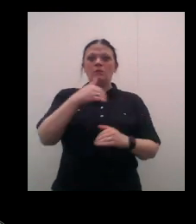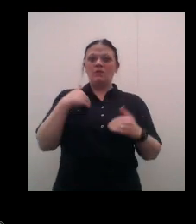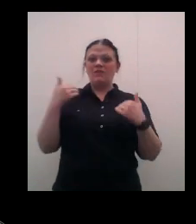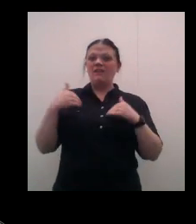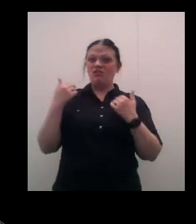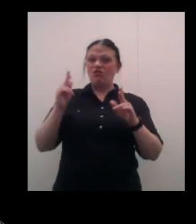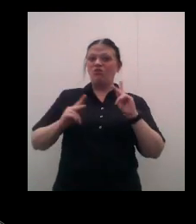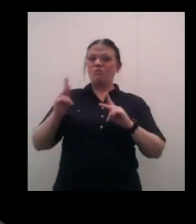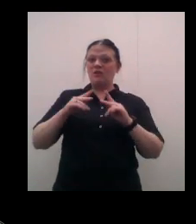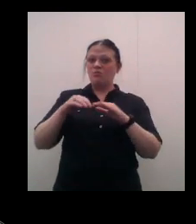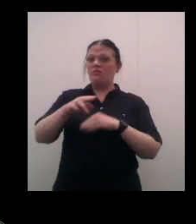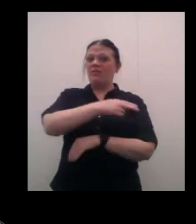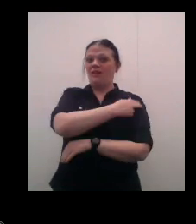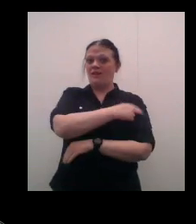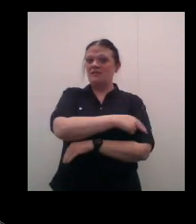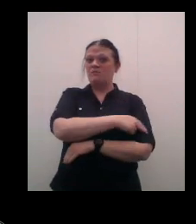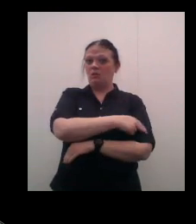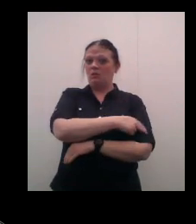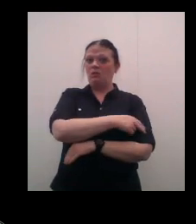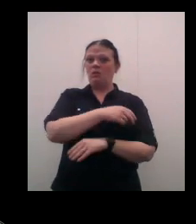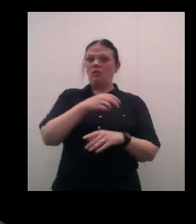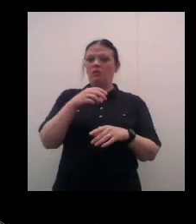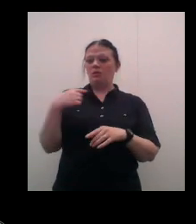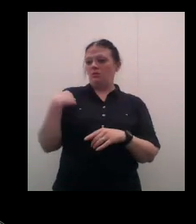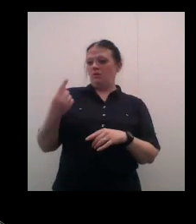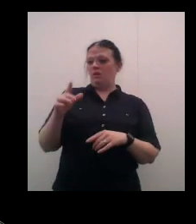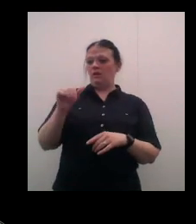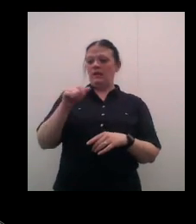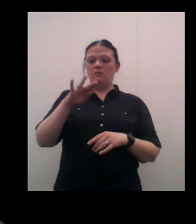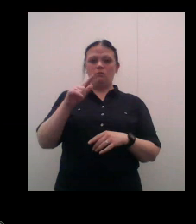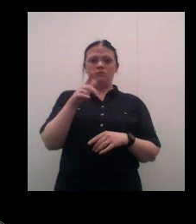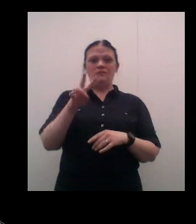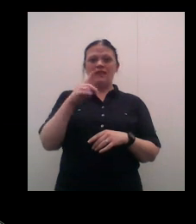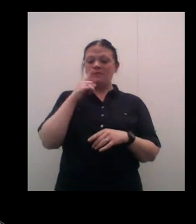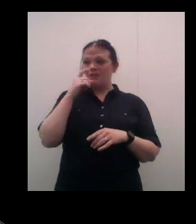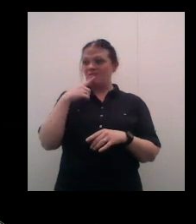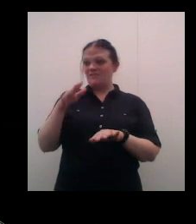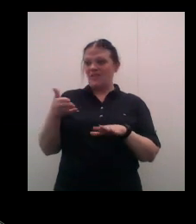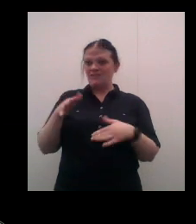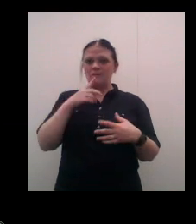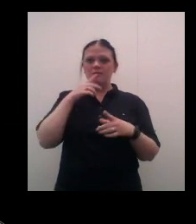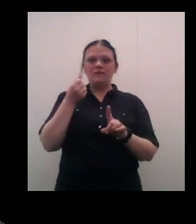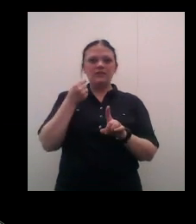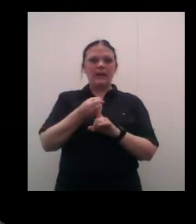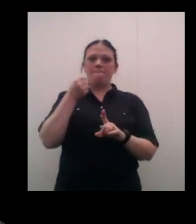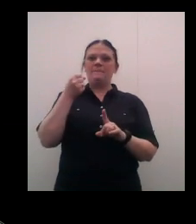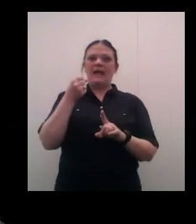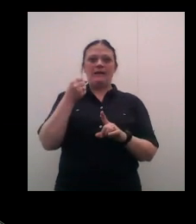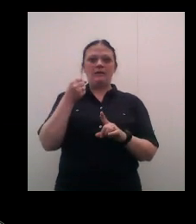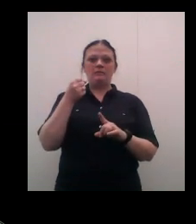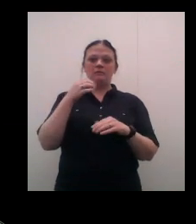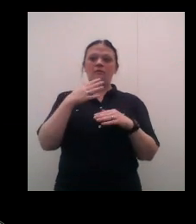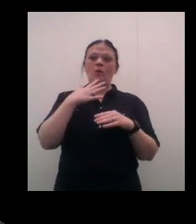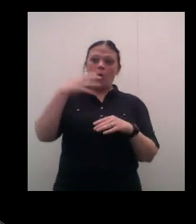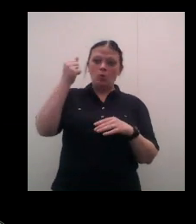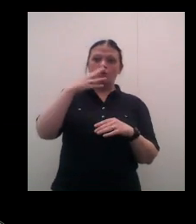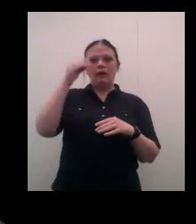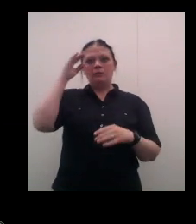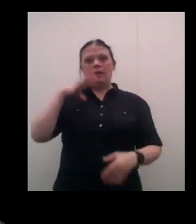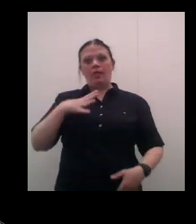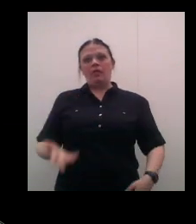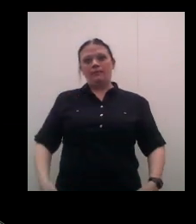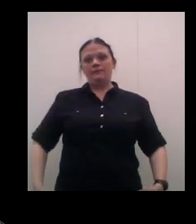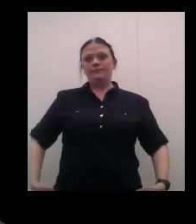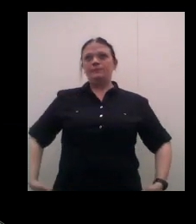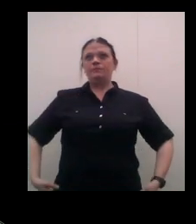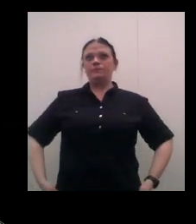people hospitalized as of the 27th. And when it comes to the deaths, it has had a greater impact on that are older, and males make up 50%.